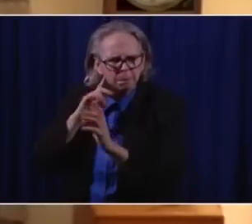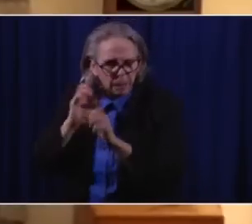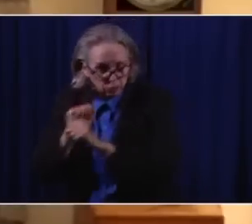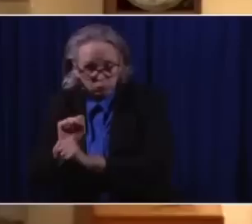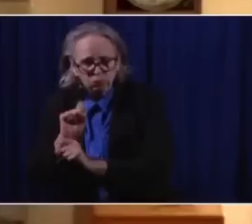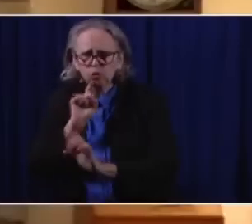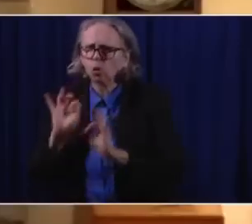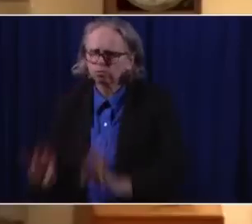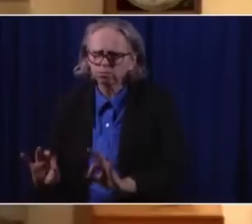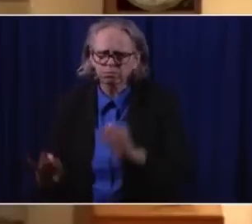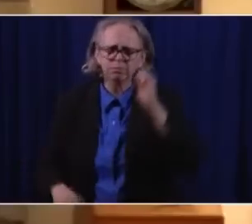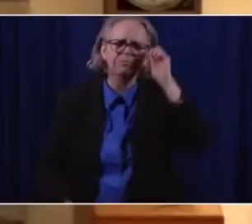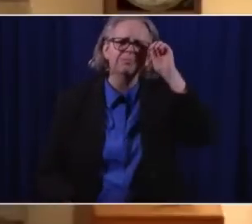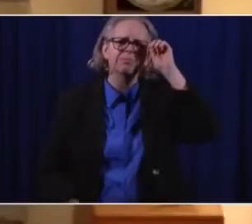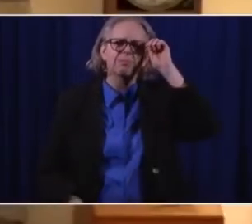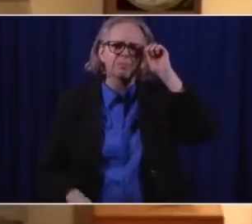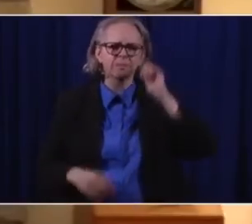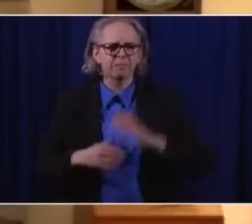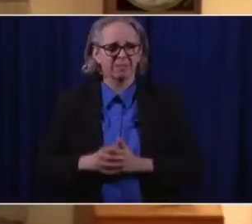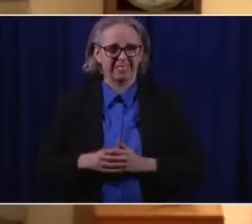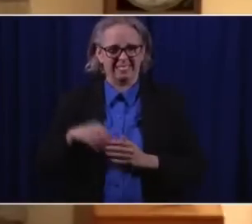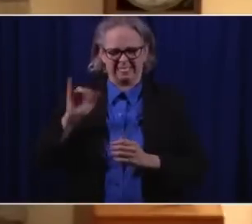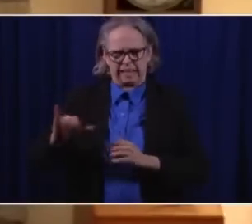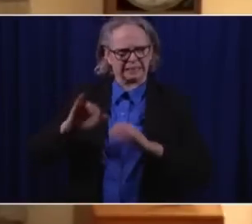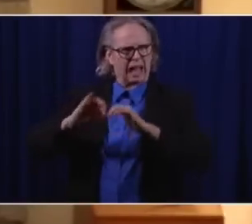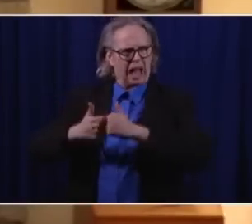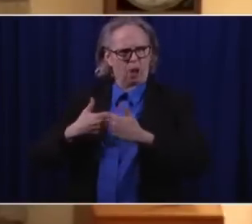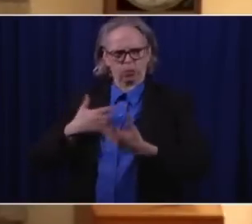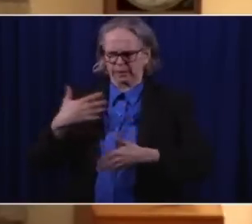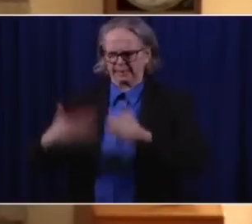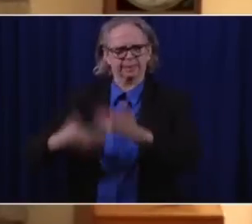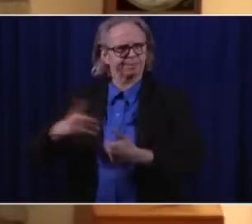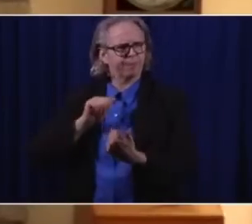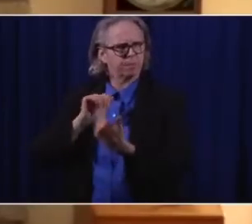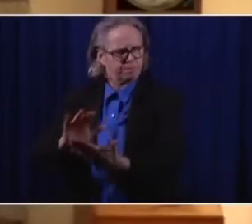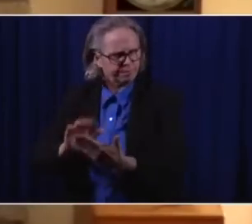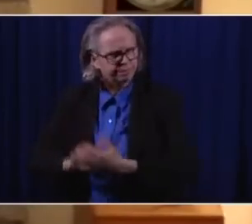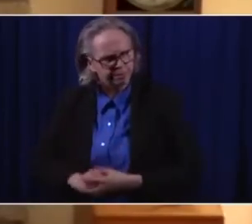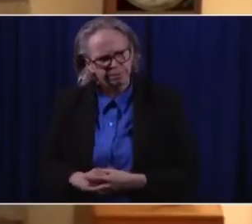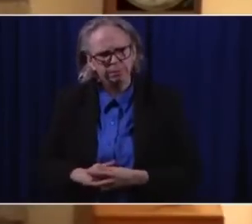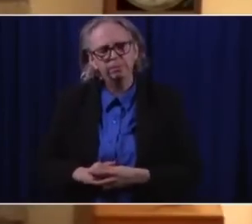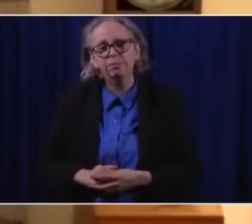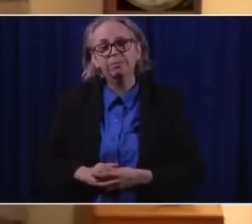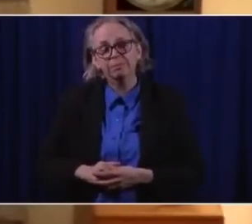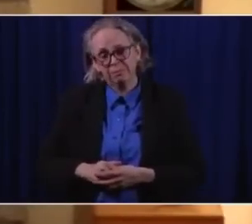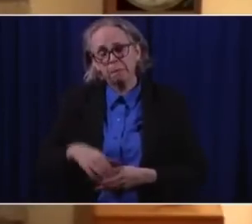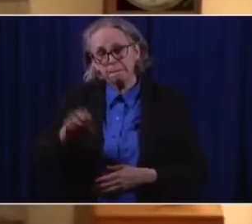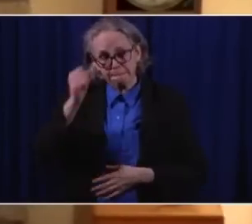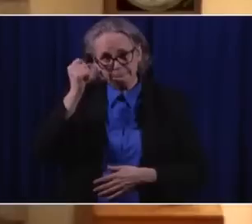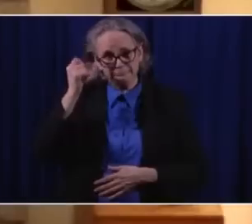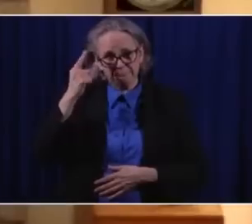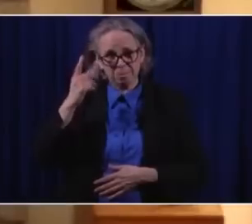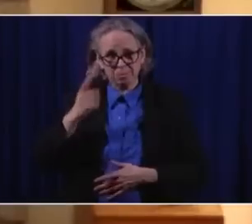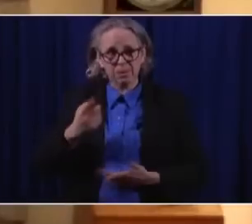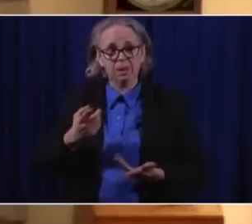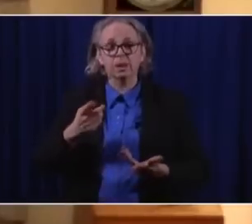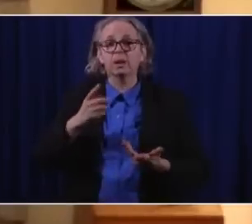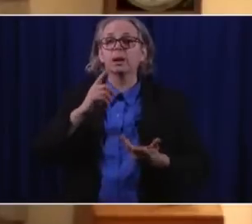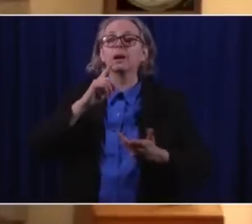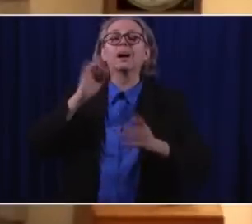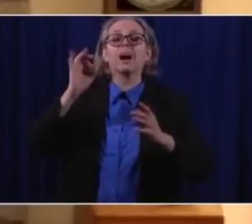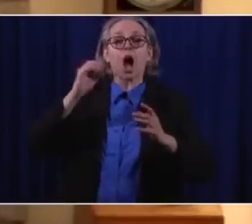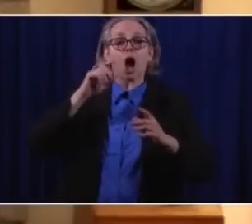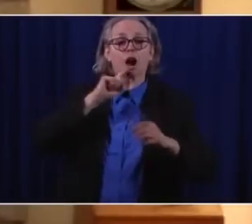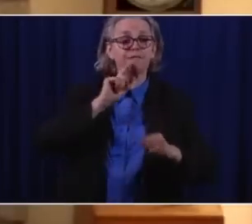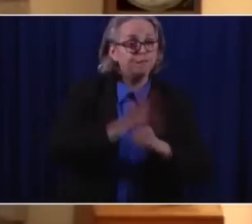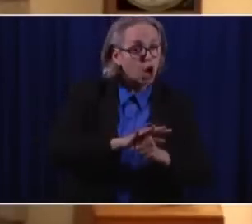do that. And so nothing is actually confirmed until we get that positive from the antigen, but then they go back and they do some additional fact